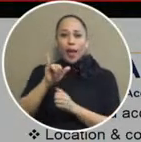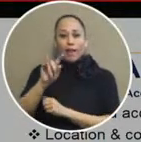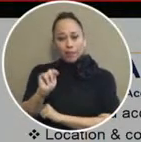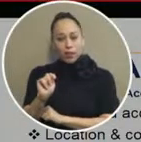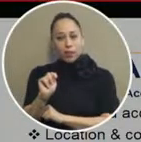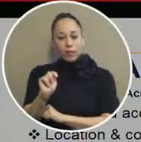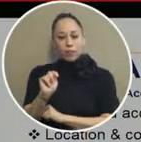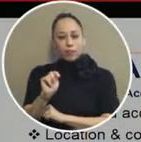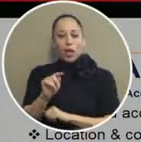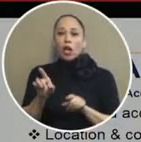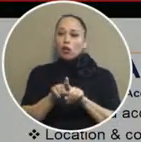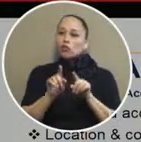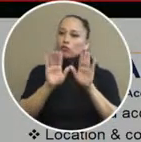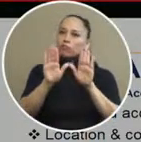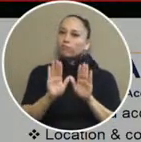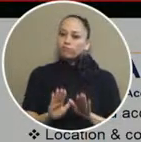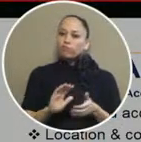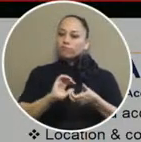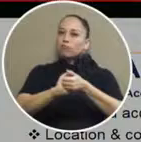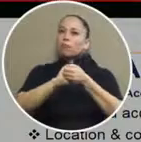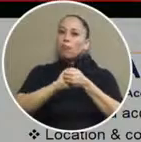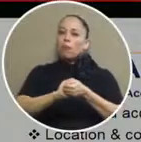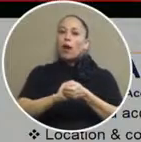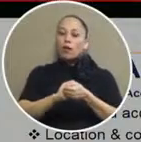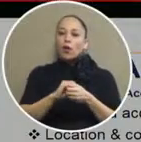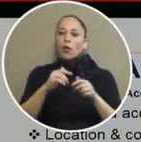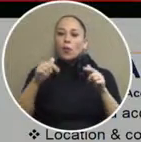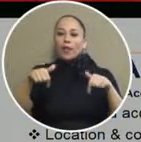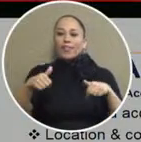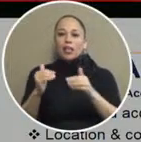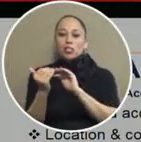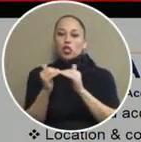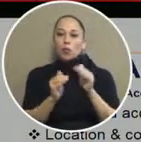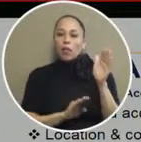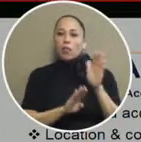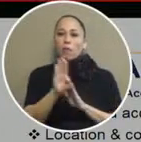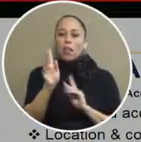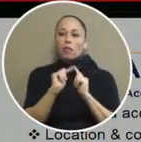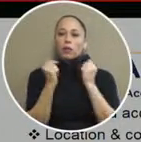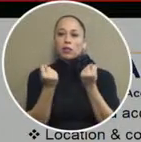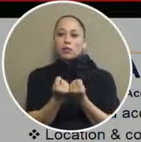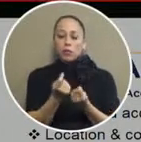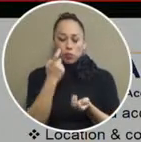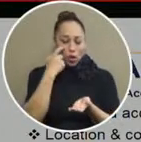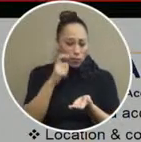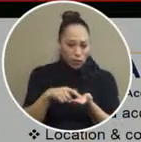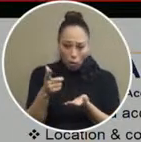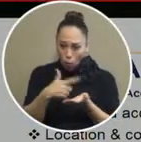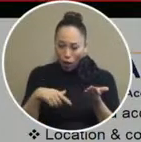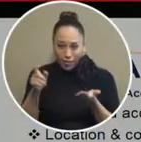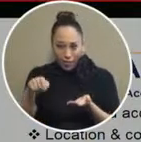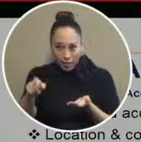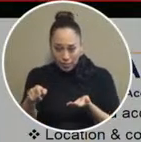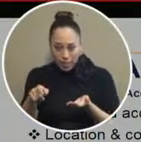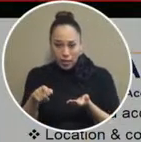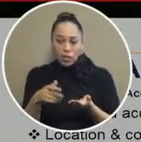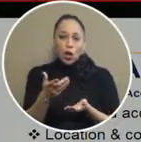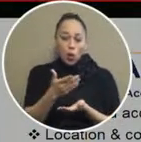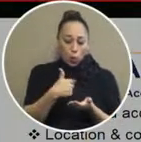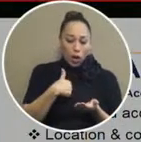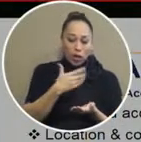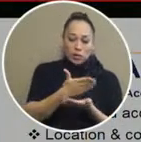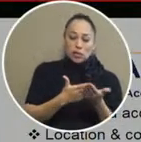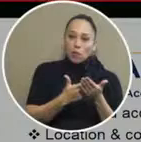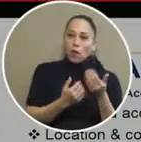also been a tremendous partner in this. You know, the community development team identified the need, and we have some of the